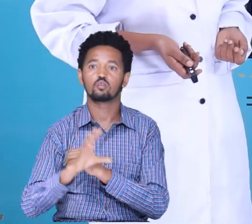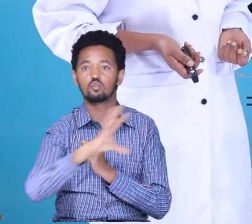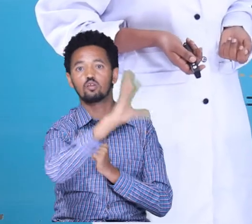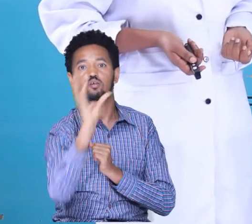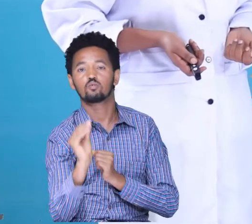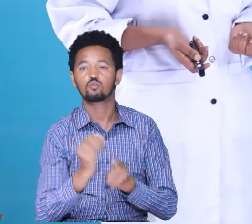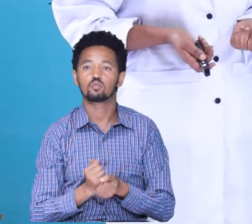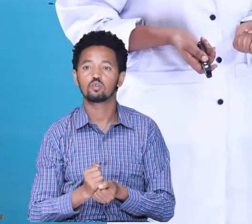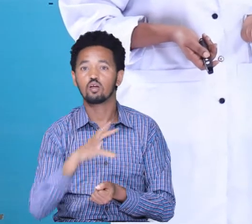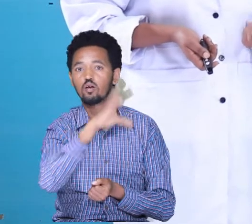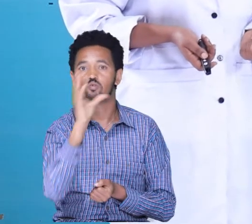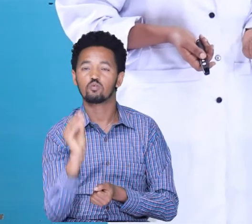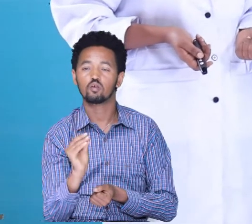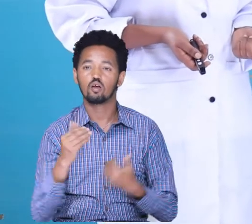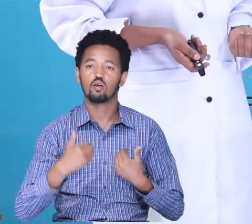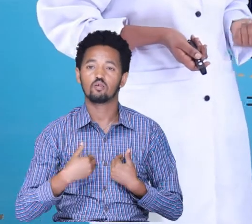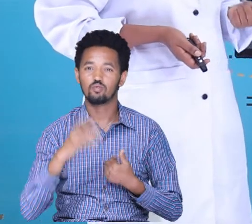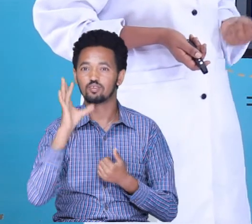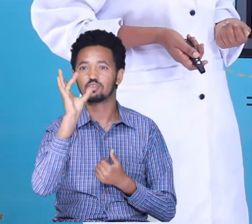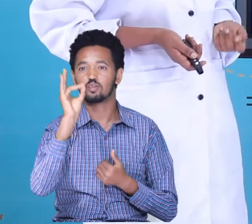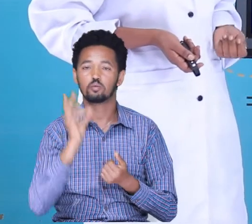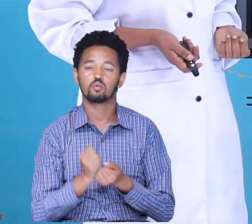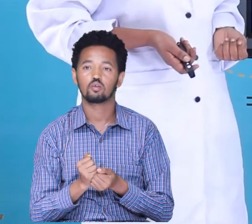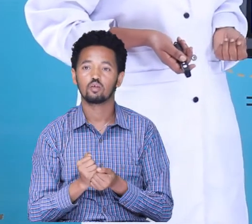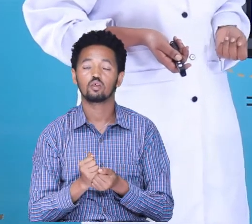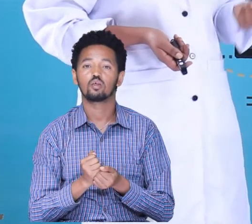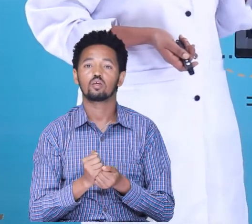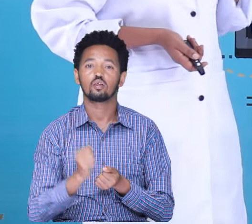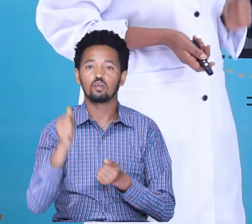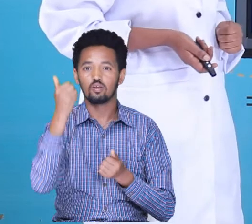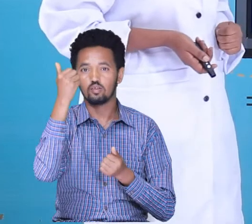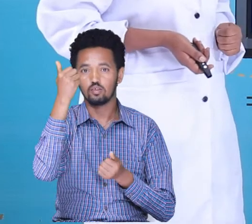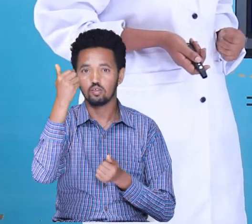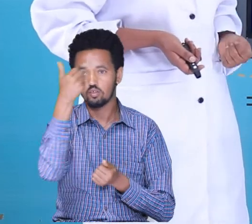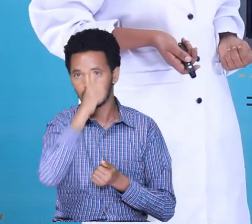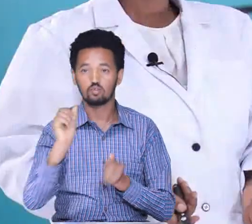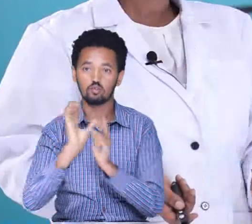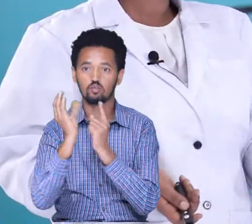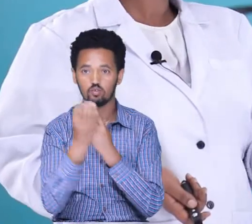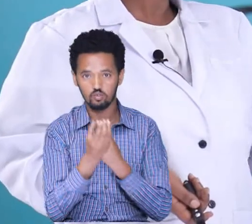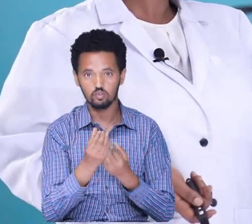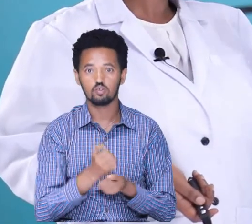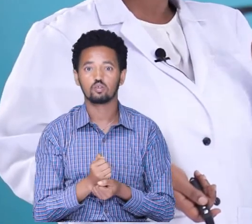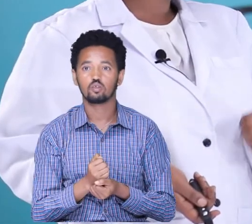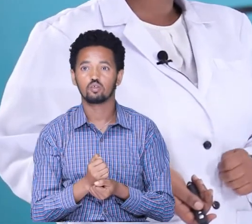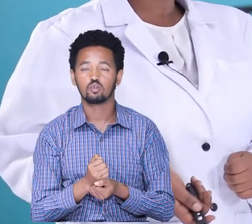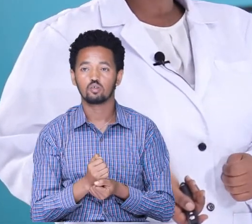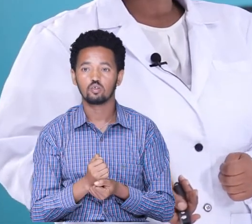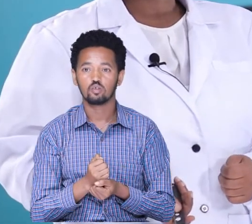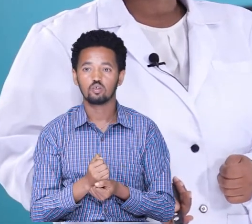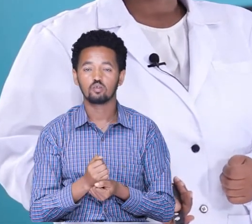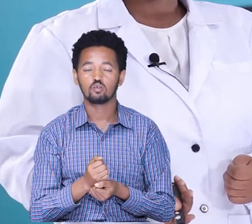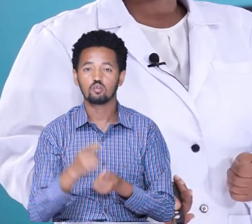Africa has 7 climatic regions. These are the equatorial, the